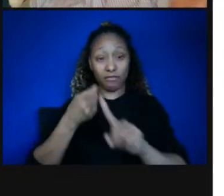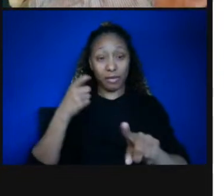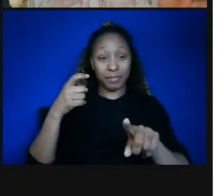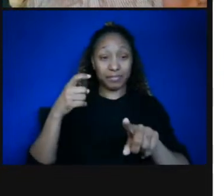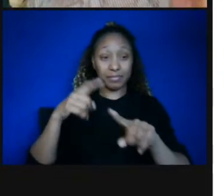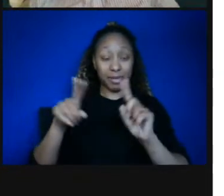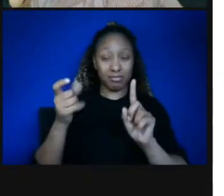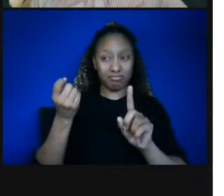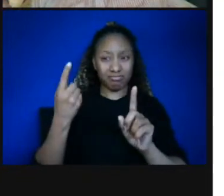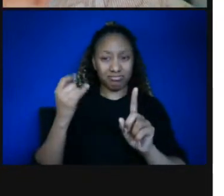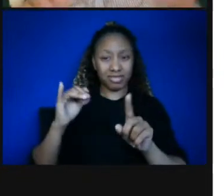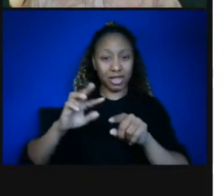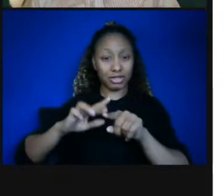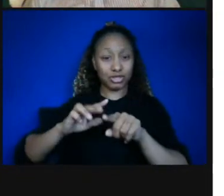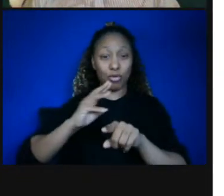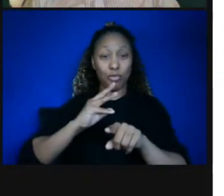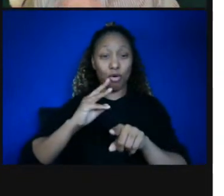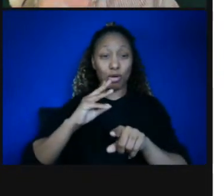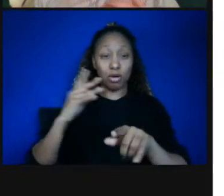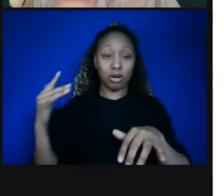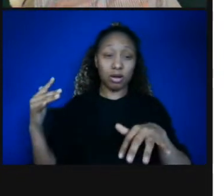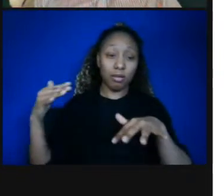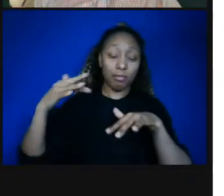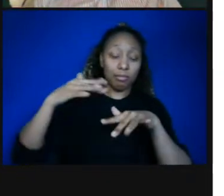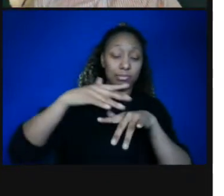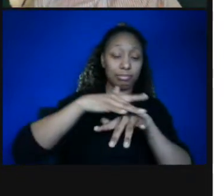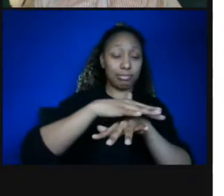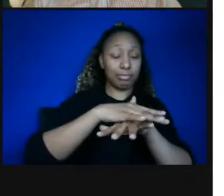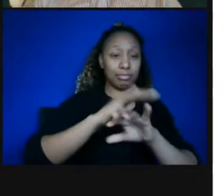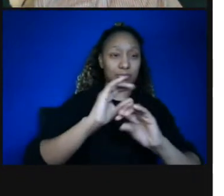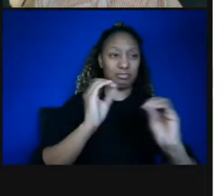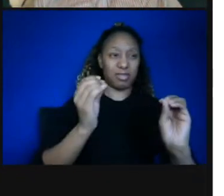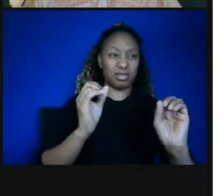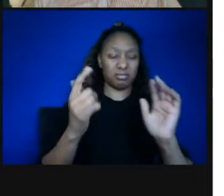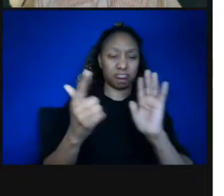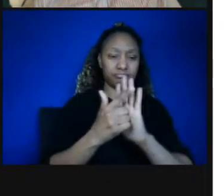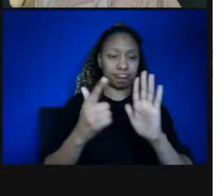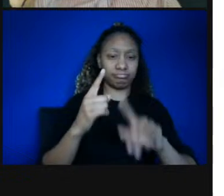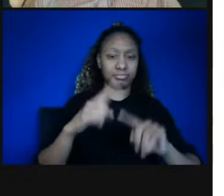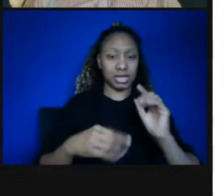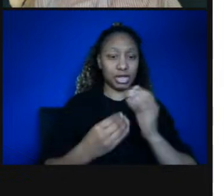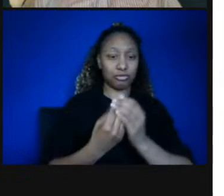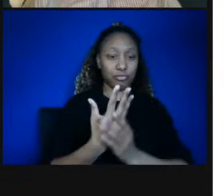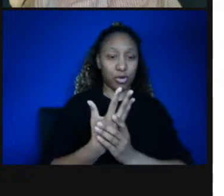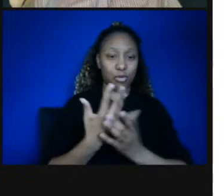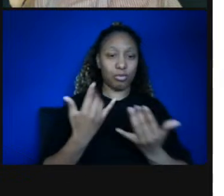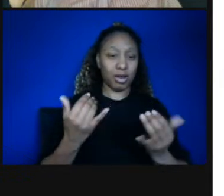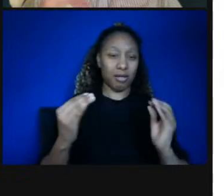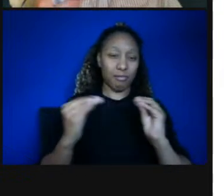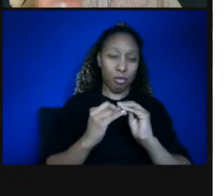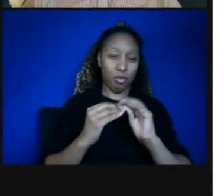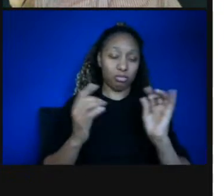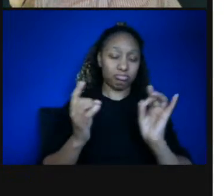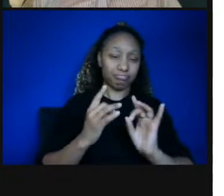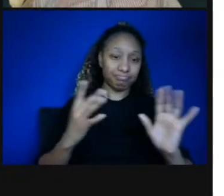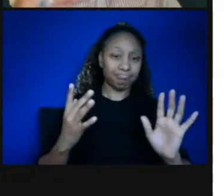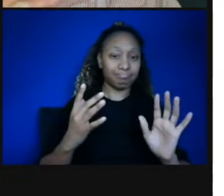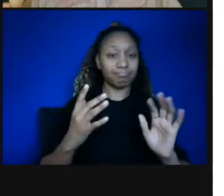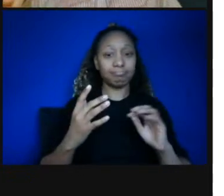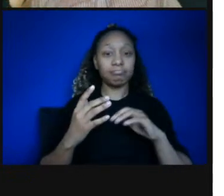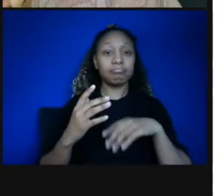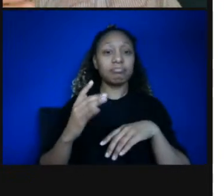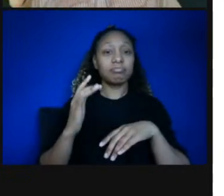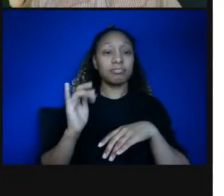that salt water gets in there, compacts the land, nothing can grow, and it just makes more marsh. So it kind of makes